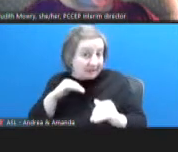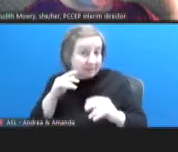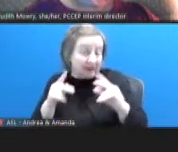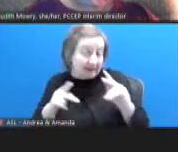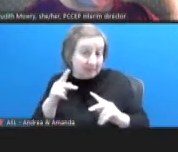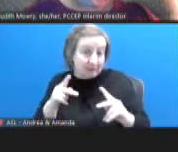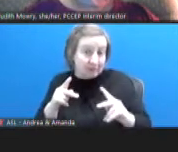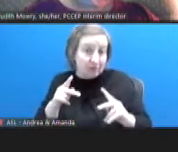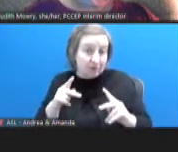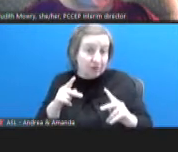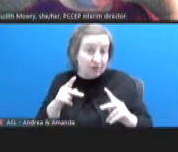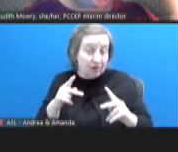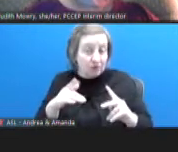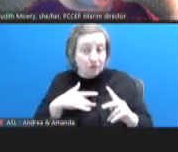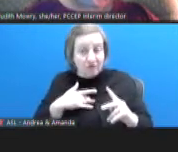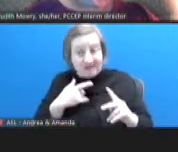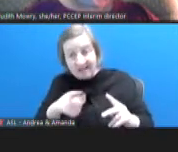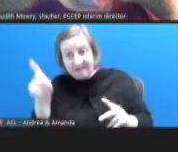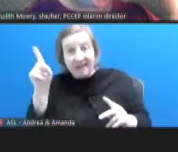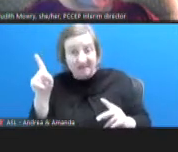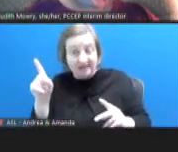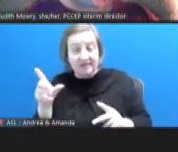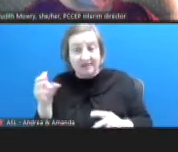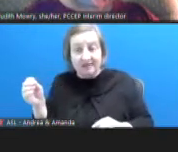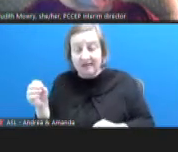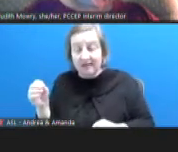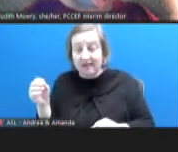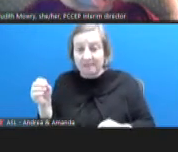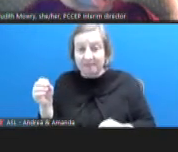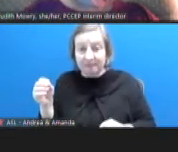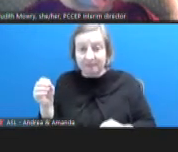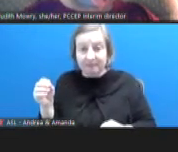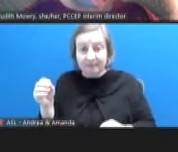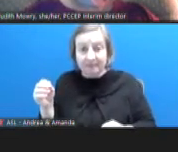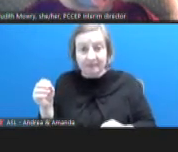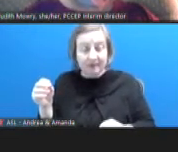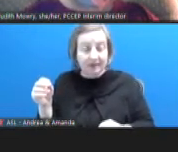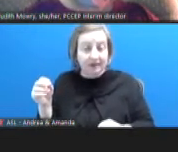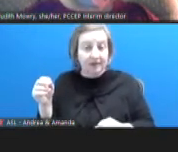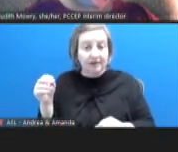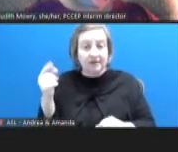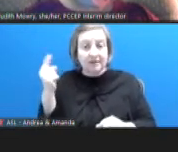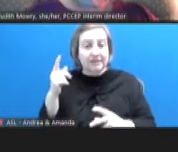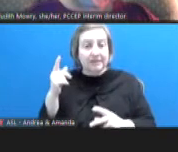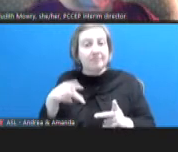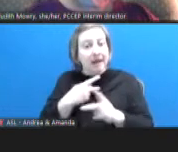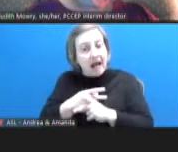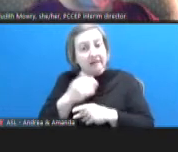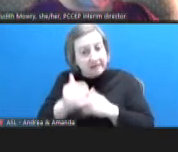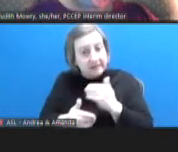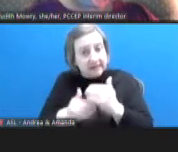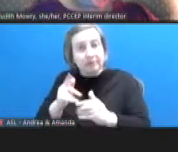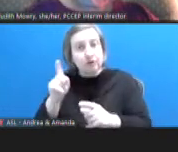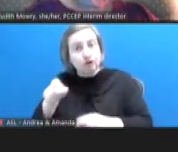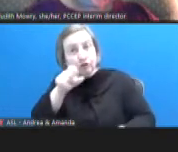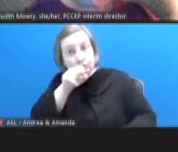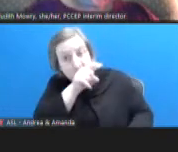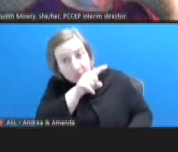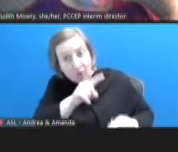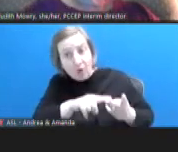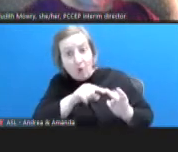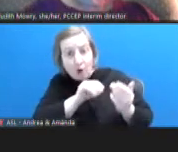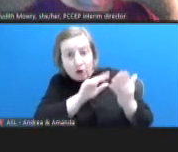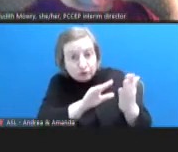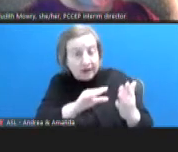to take offense at and to, you know, to take some type of steps to either report that or address it in